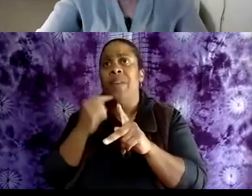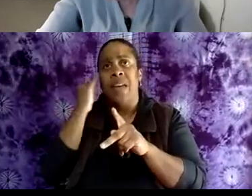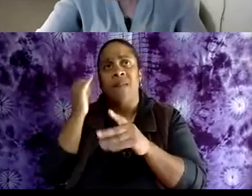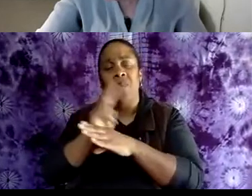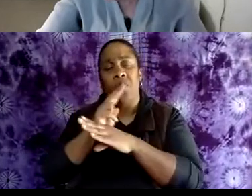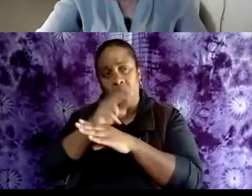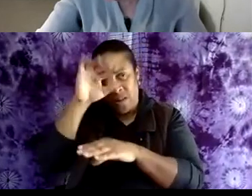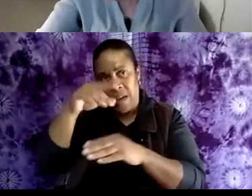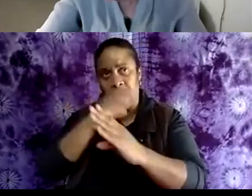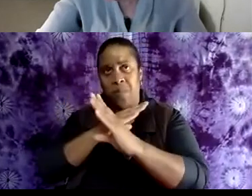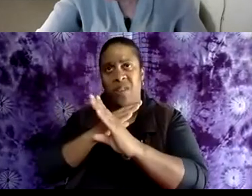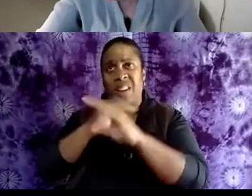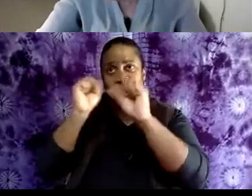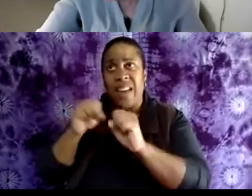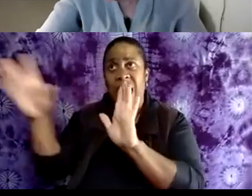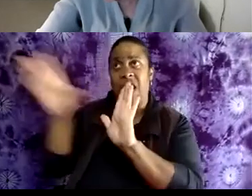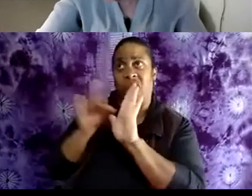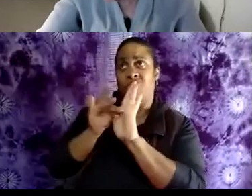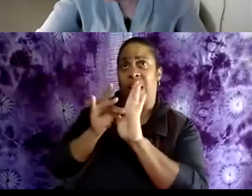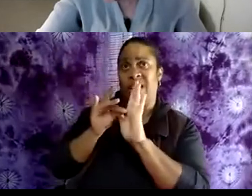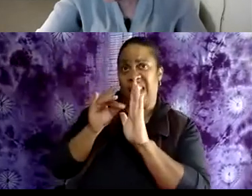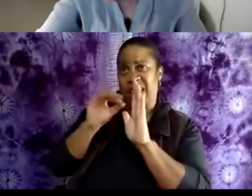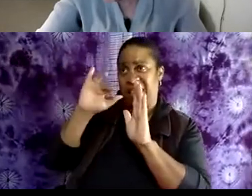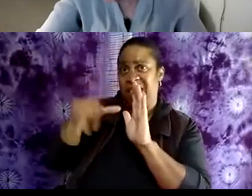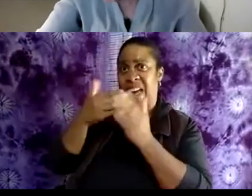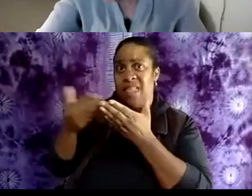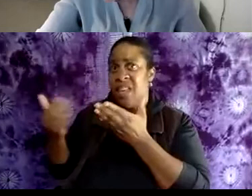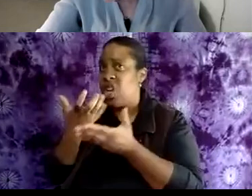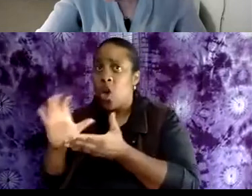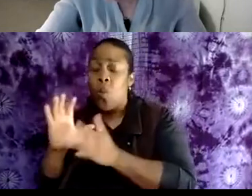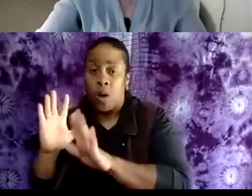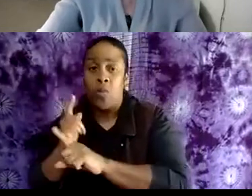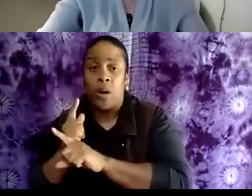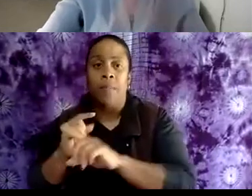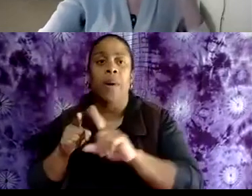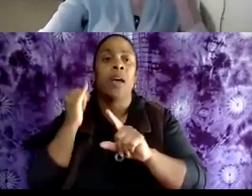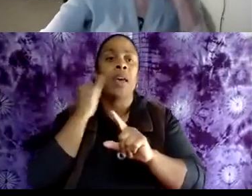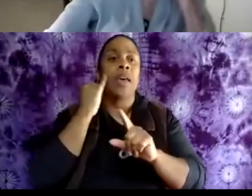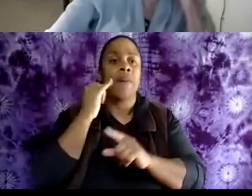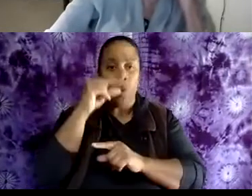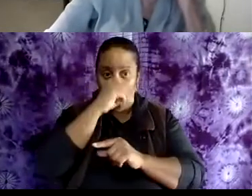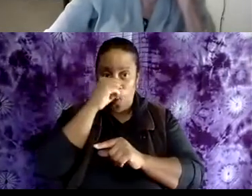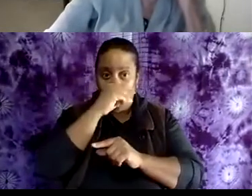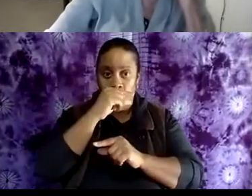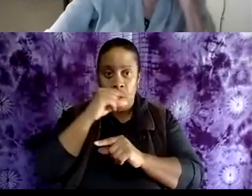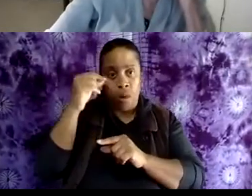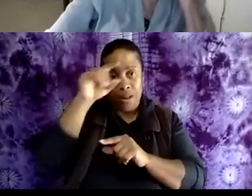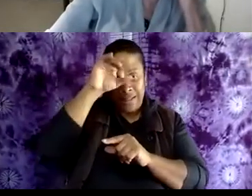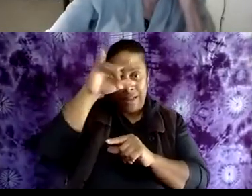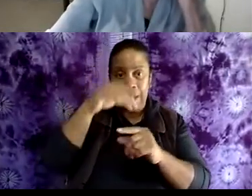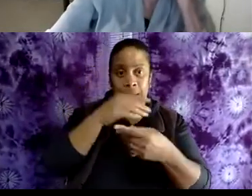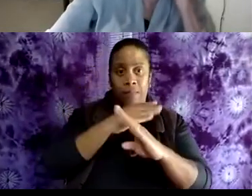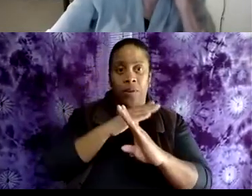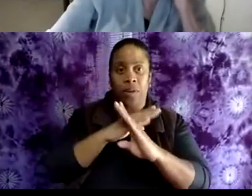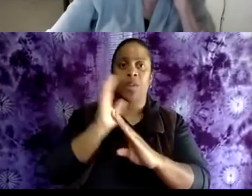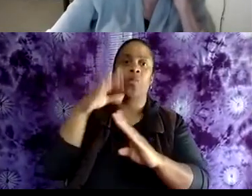there's subtlety here. And so if you Google psychic protection, there you'll find millions and millions